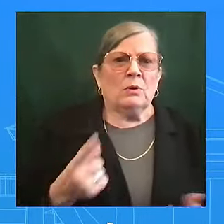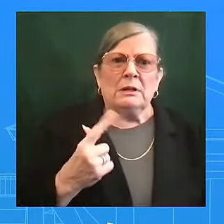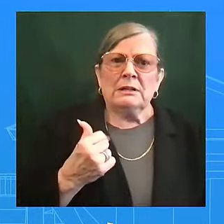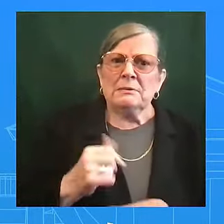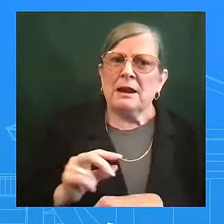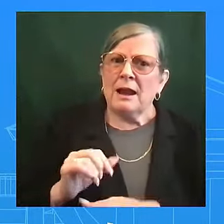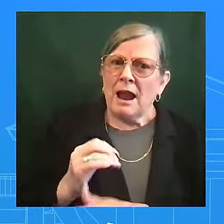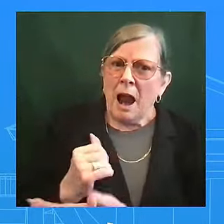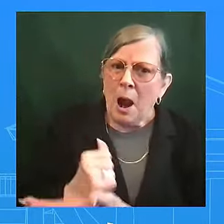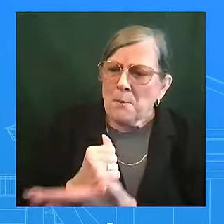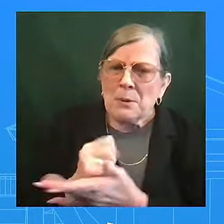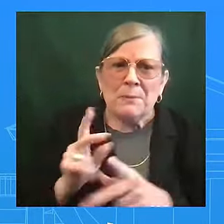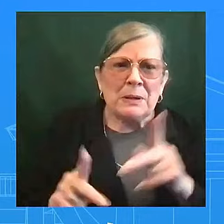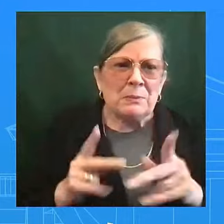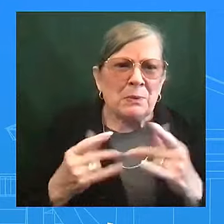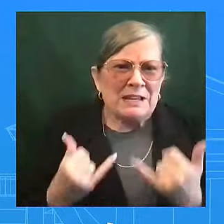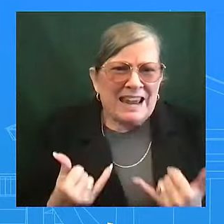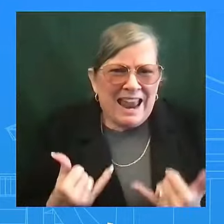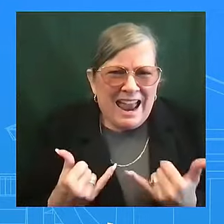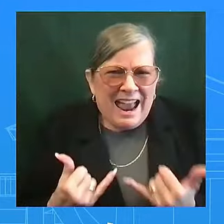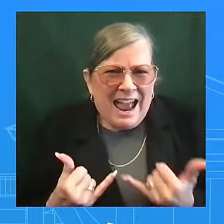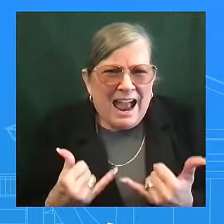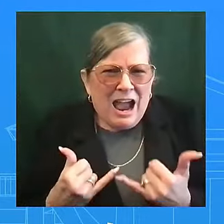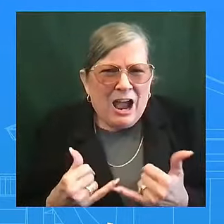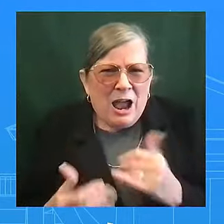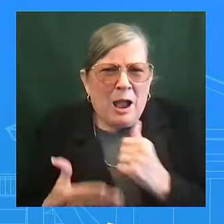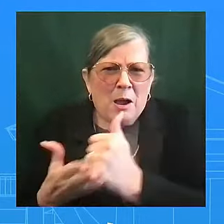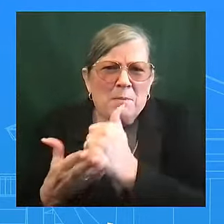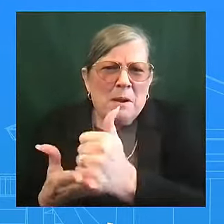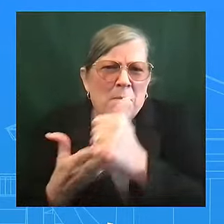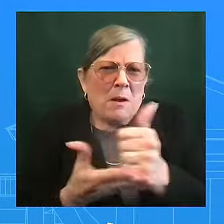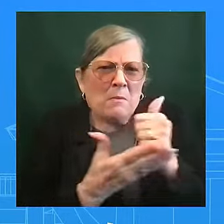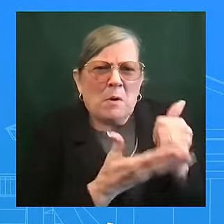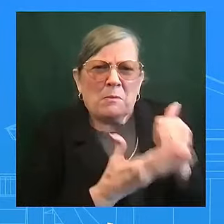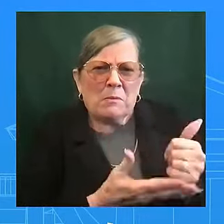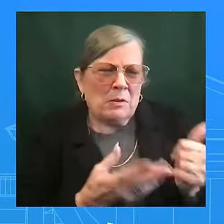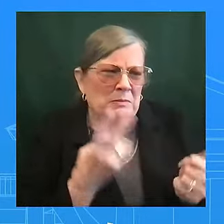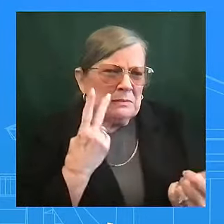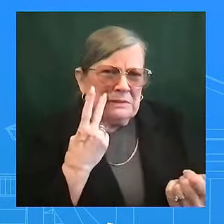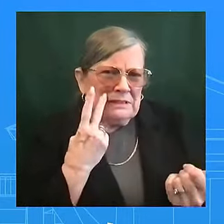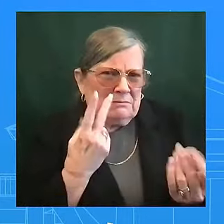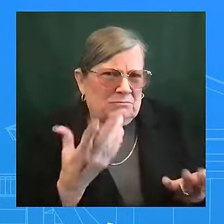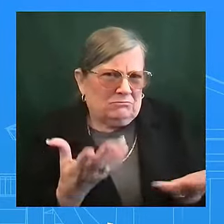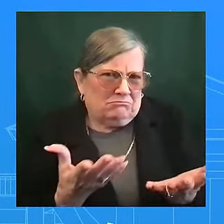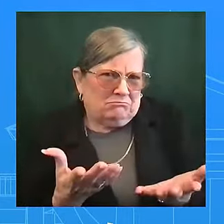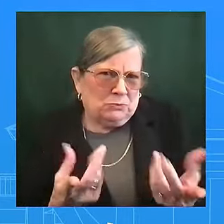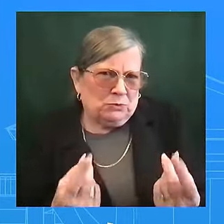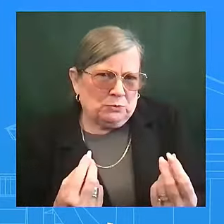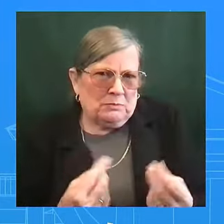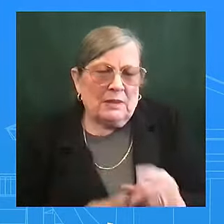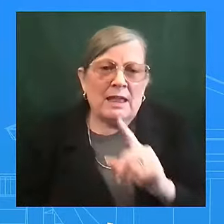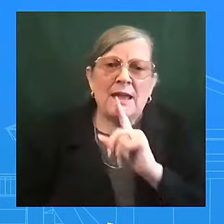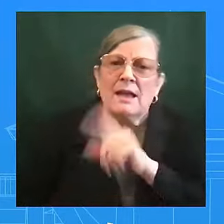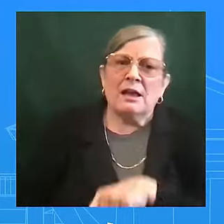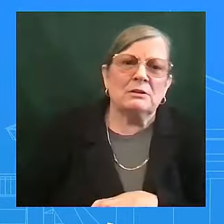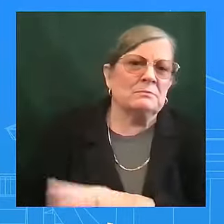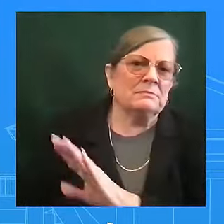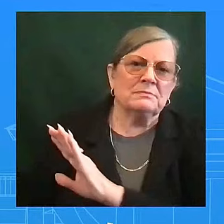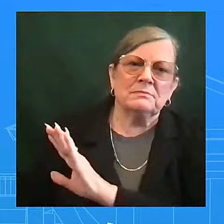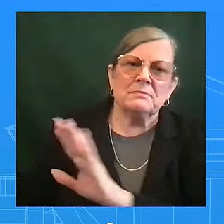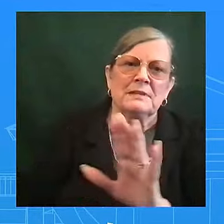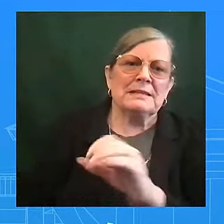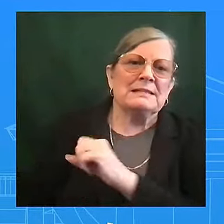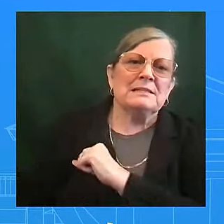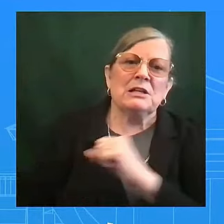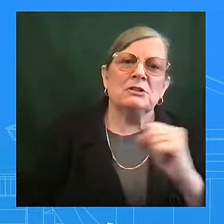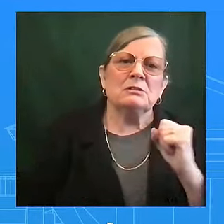senator is going to speak for himself. That's for him to speak to. I'm not going to get into I agree or disagree with him. What I can tell